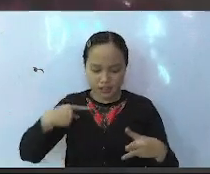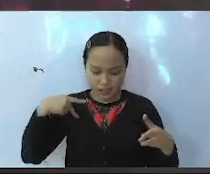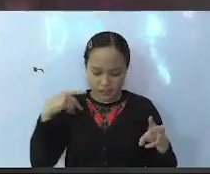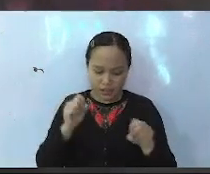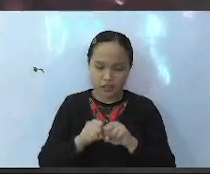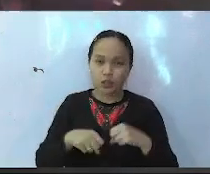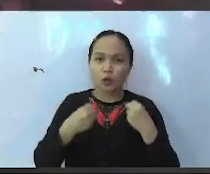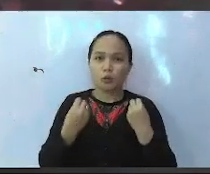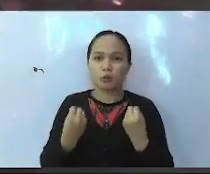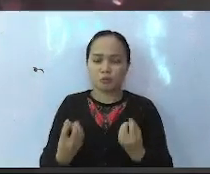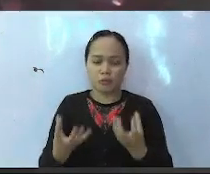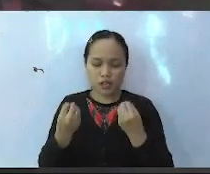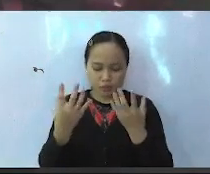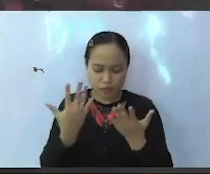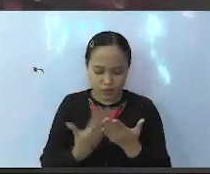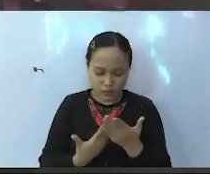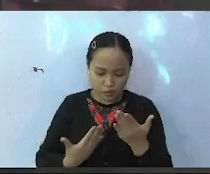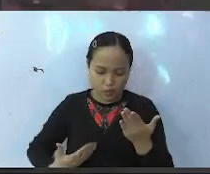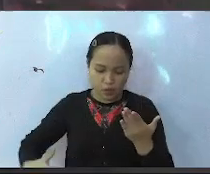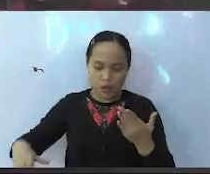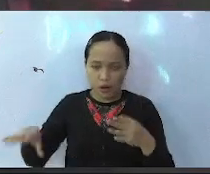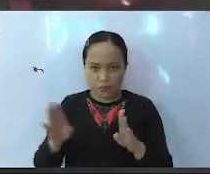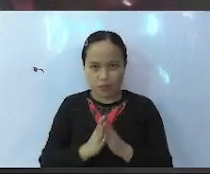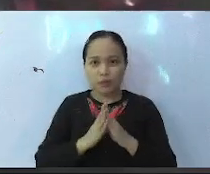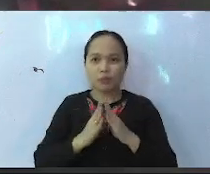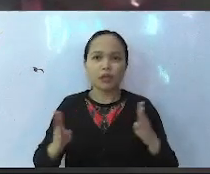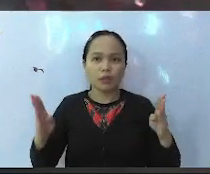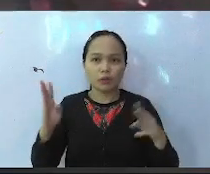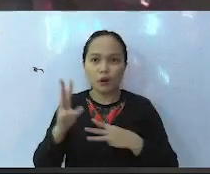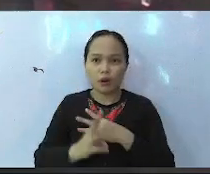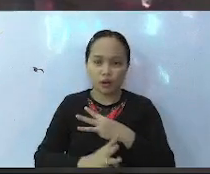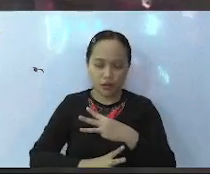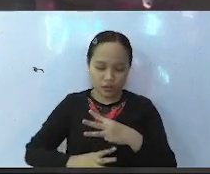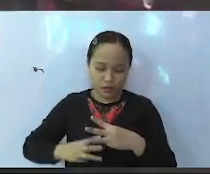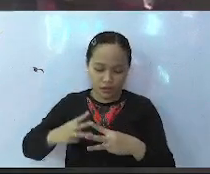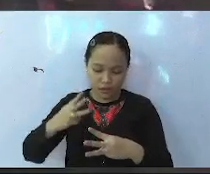world. There's so much in store. A big, big